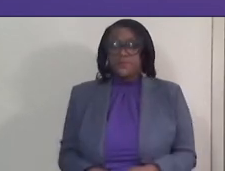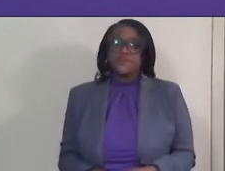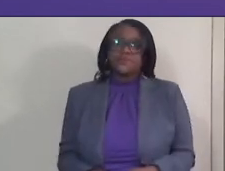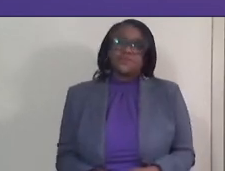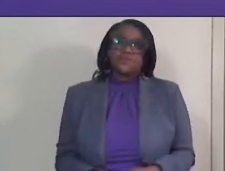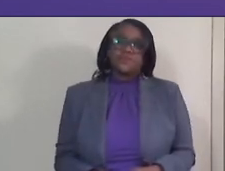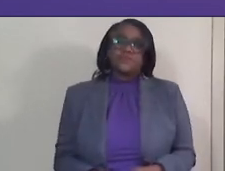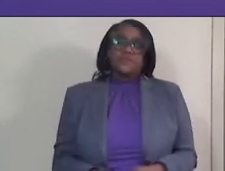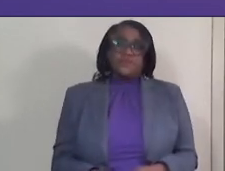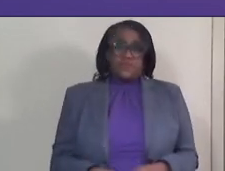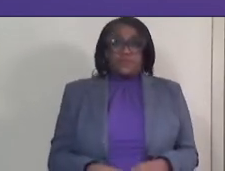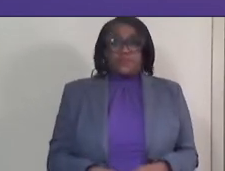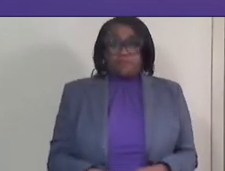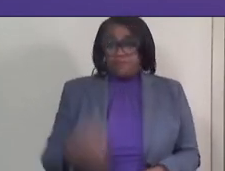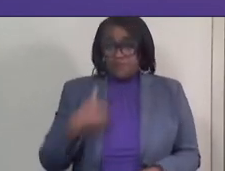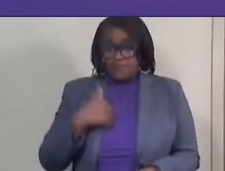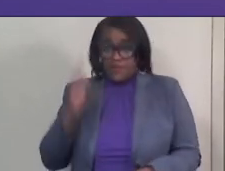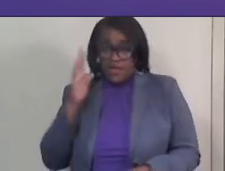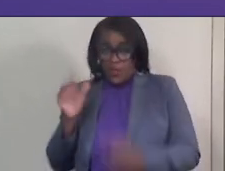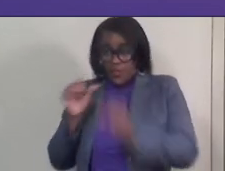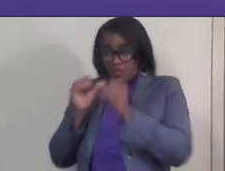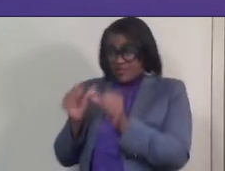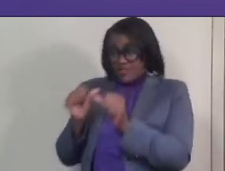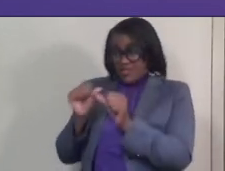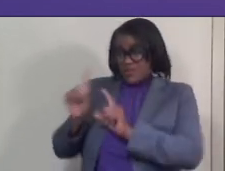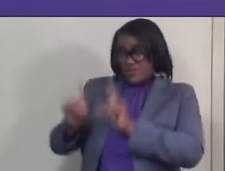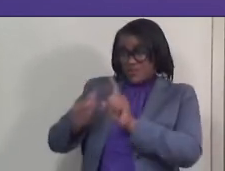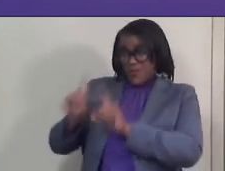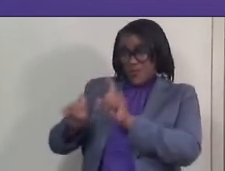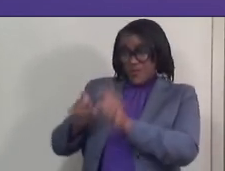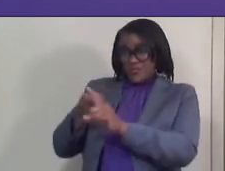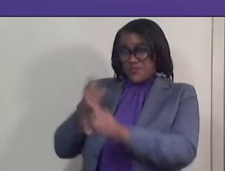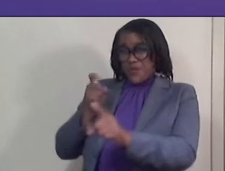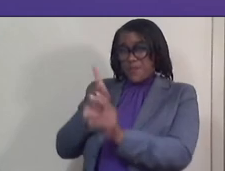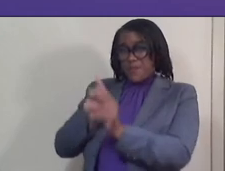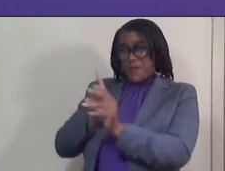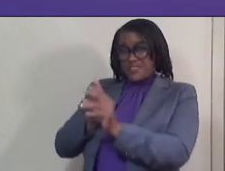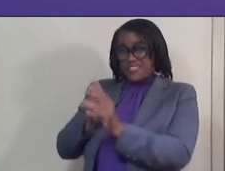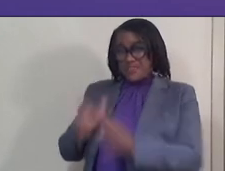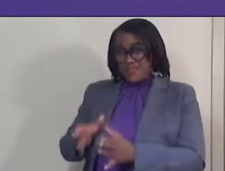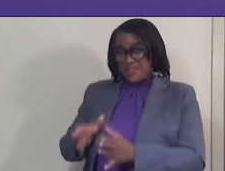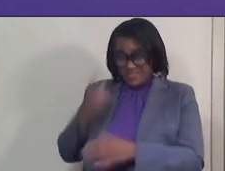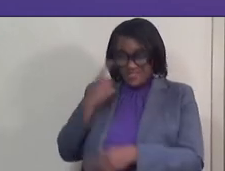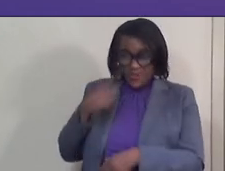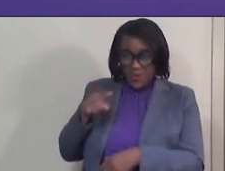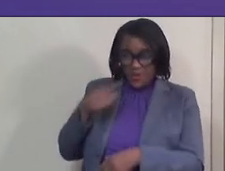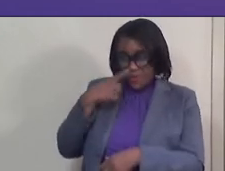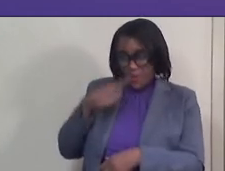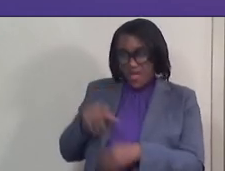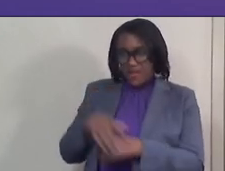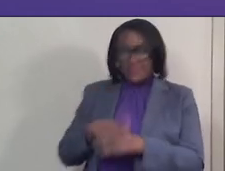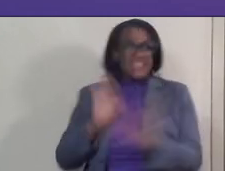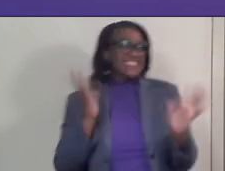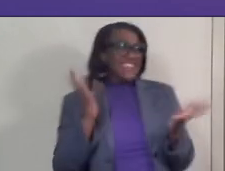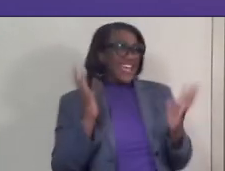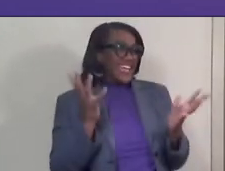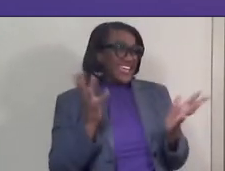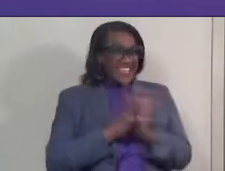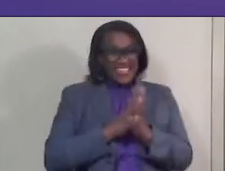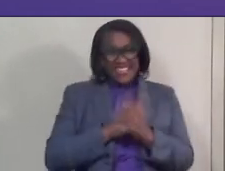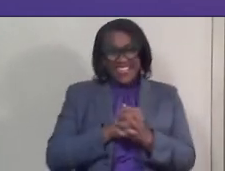I'm going to continue with some other questions from our participants now, if that's all right, Jeanine. Yay. All